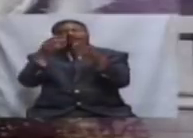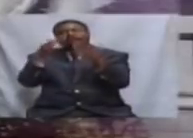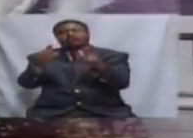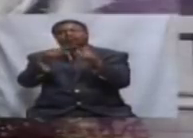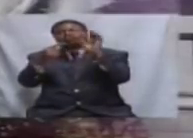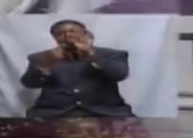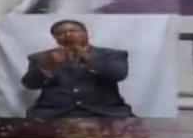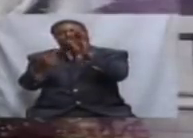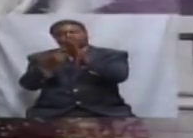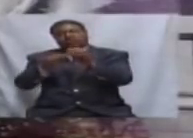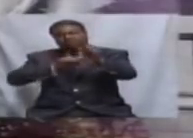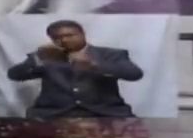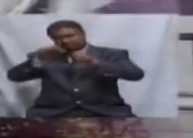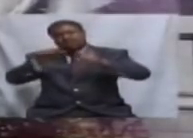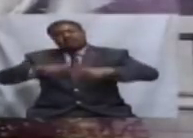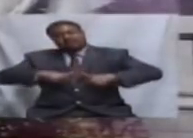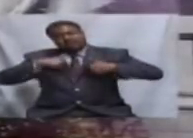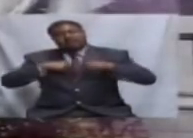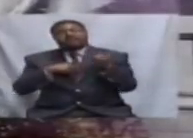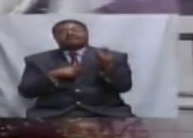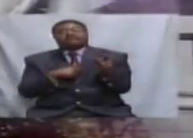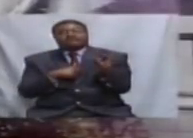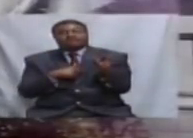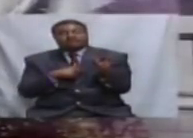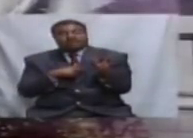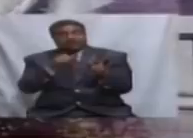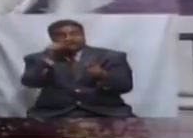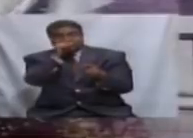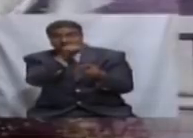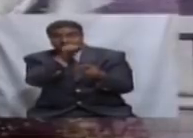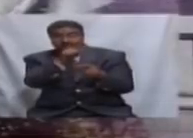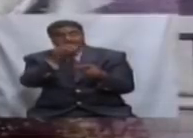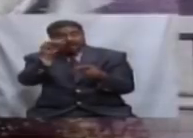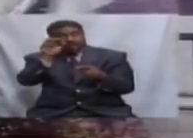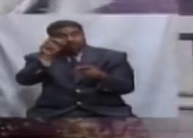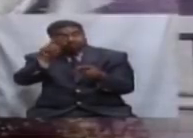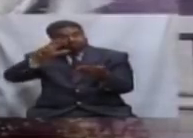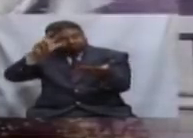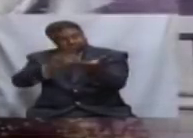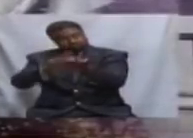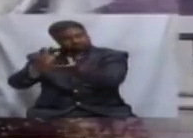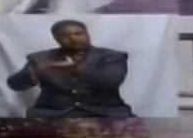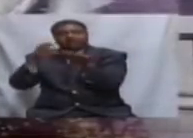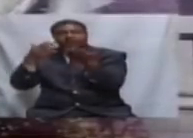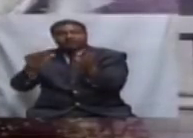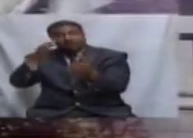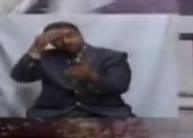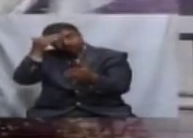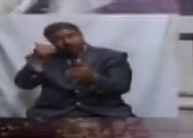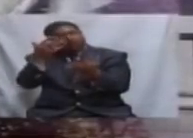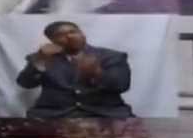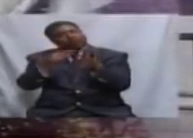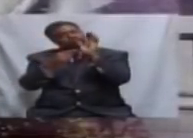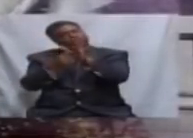Mrs. Lungu says this year's African Women Entrepreneurship Program AWEP conference in Lusaka will also have a segment meant to